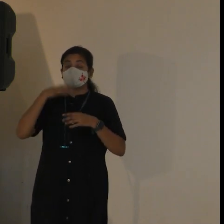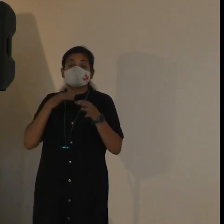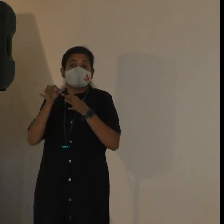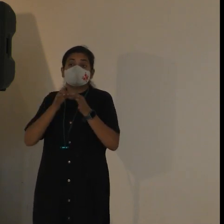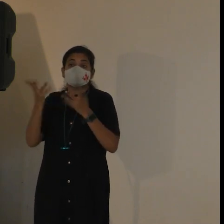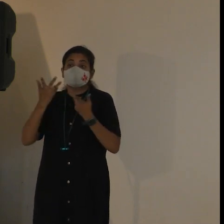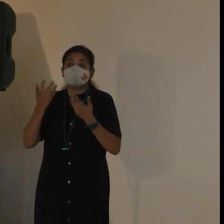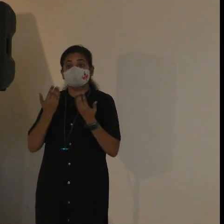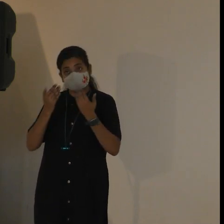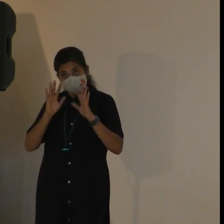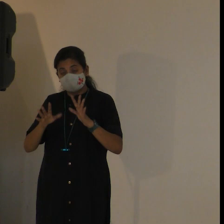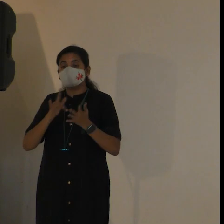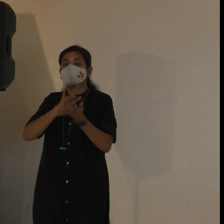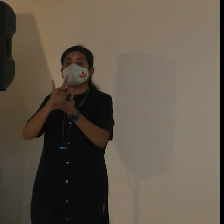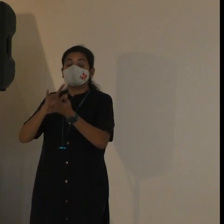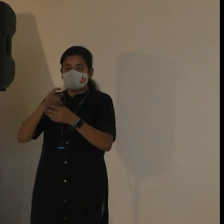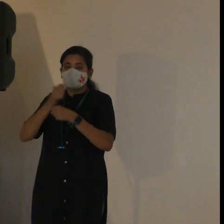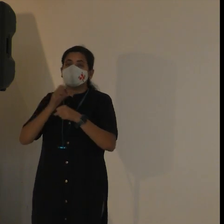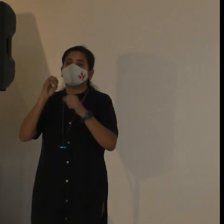explanation is possibly the space of Goa